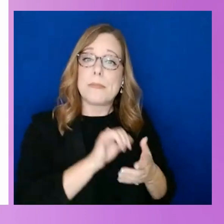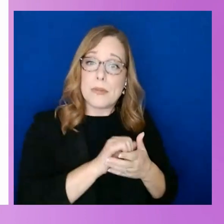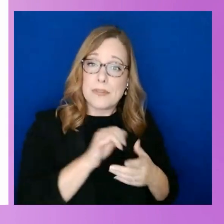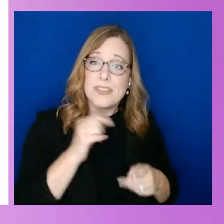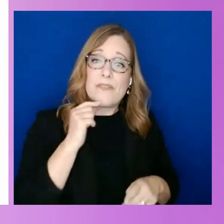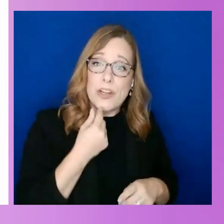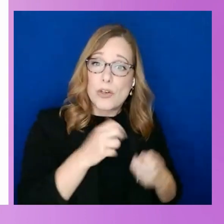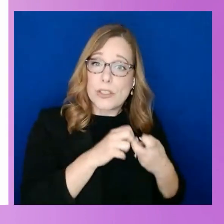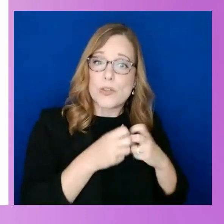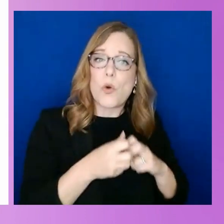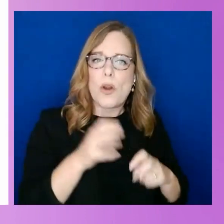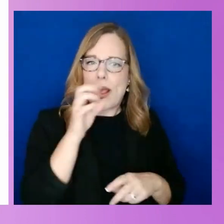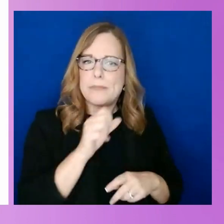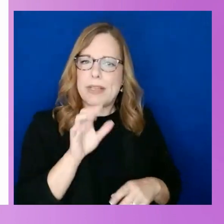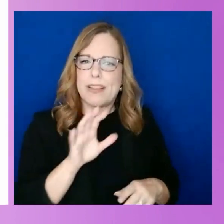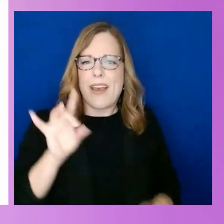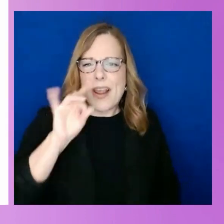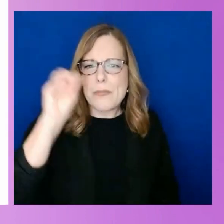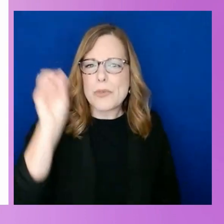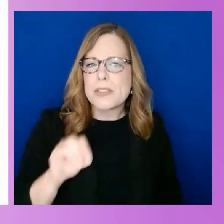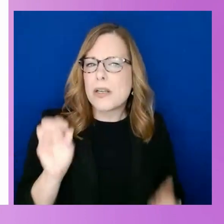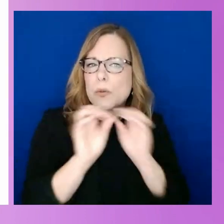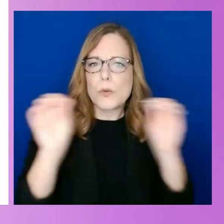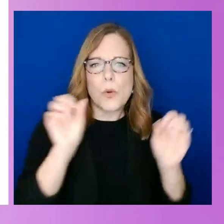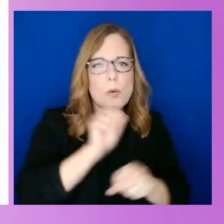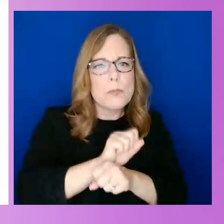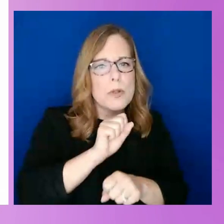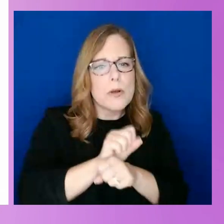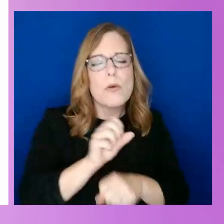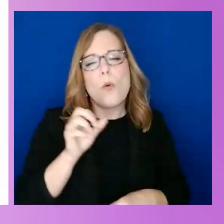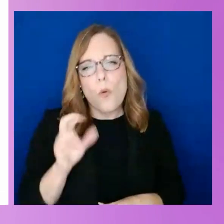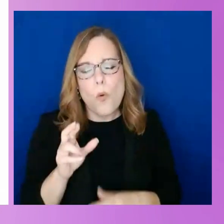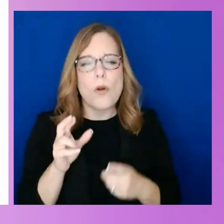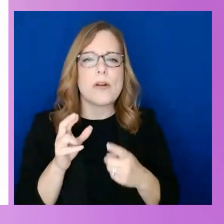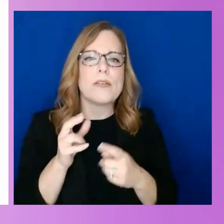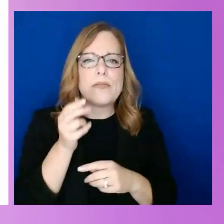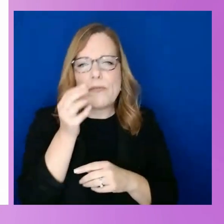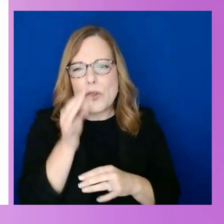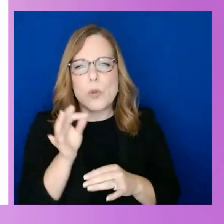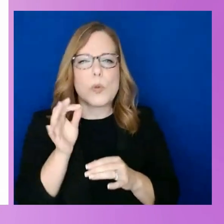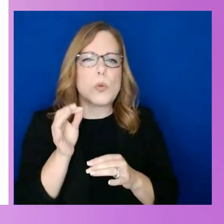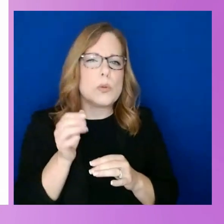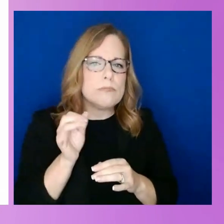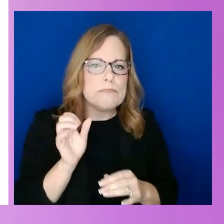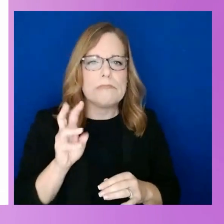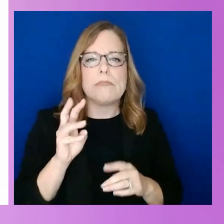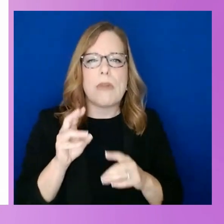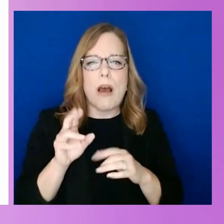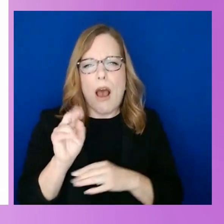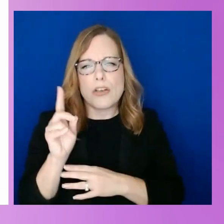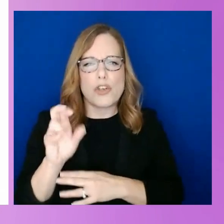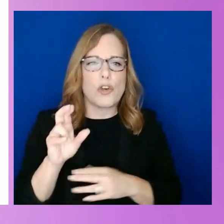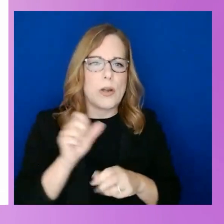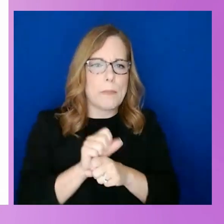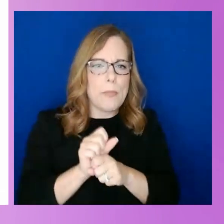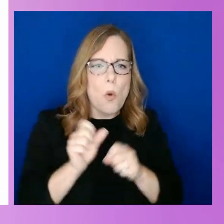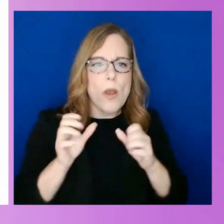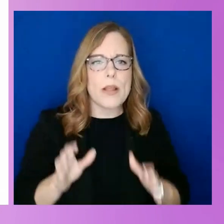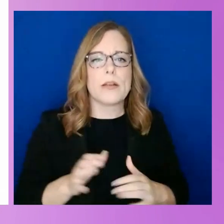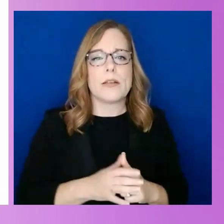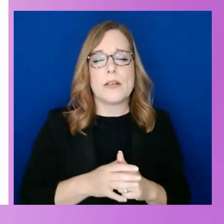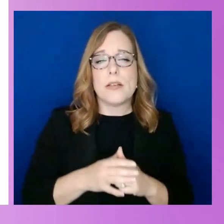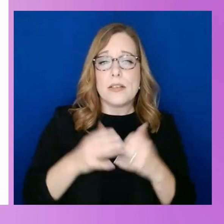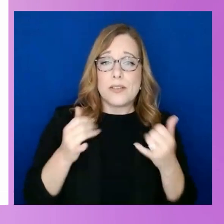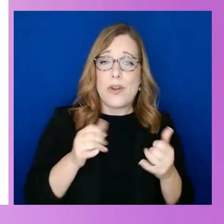the figure for neurodivergent is probably a lot lower, but the imperative remains. We have to tap into this